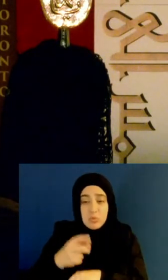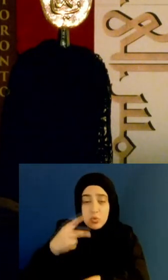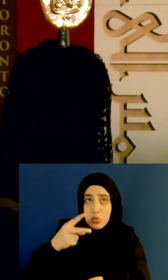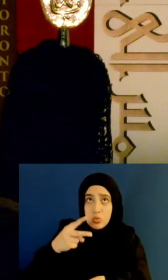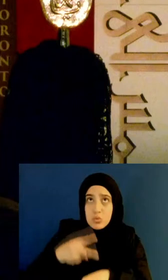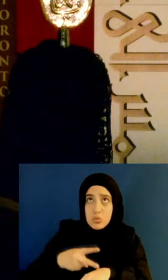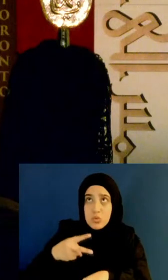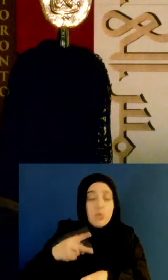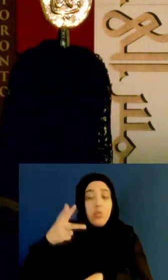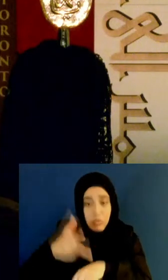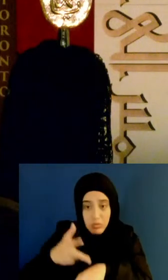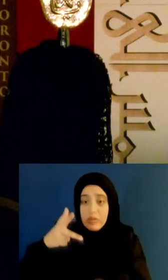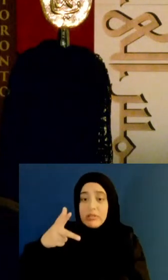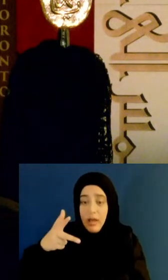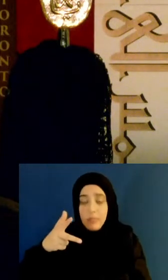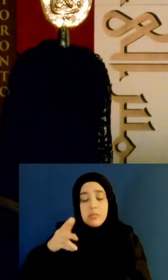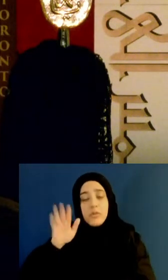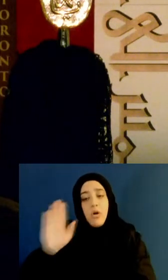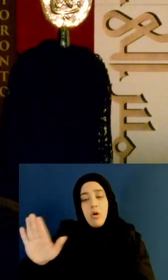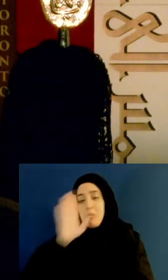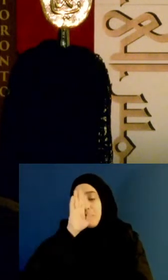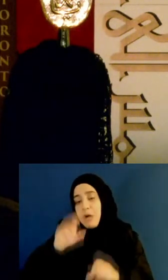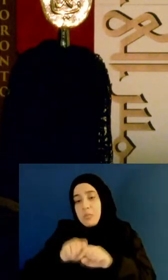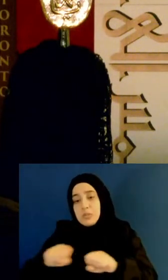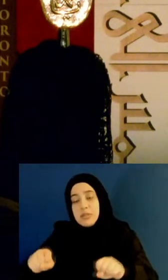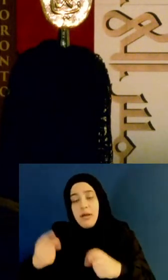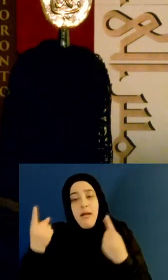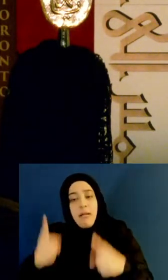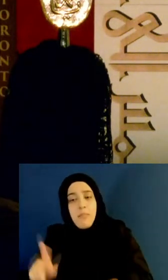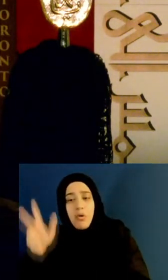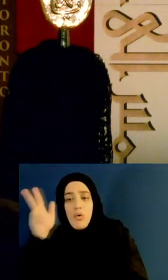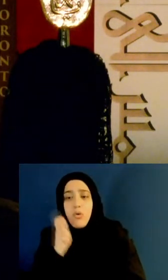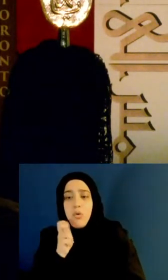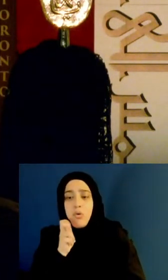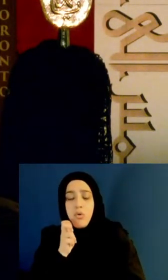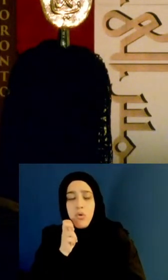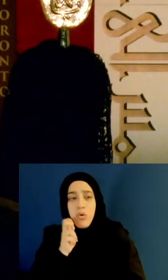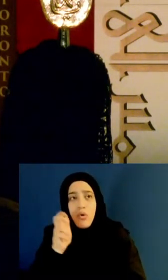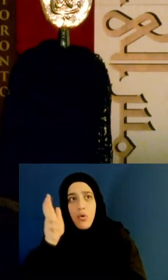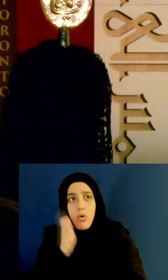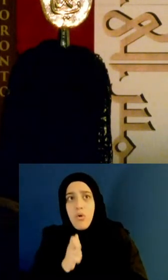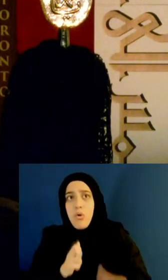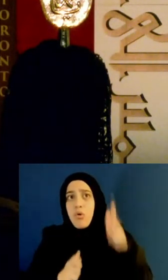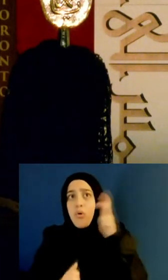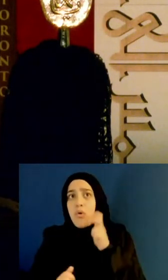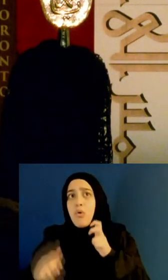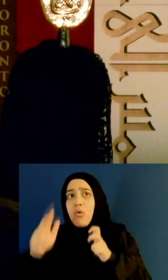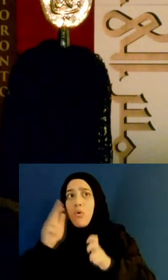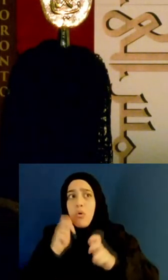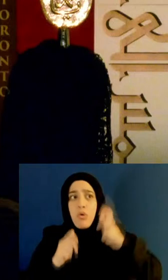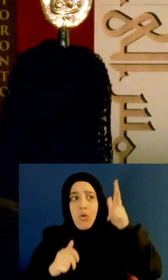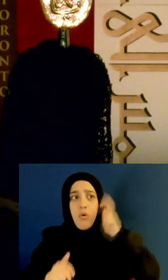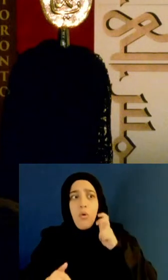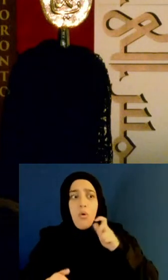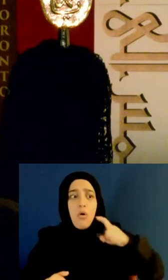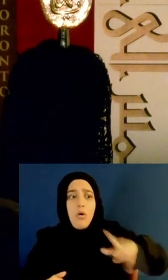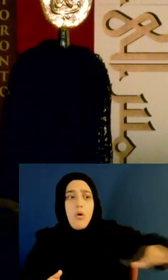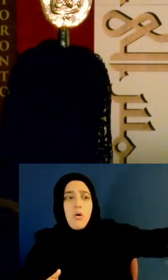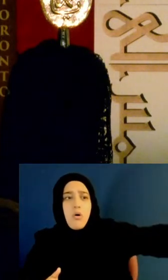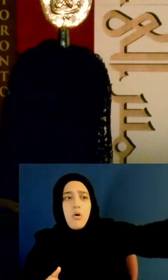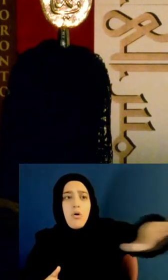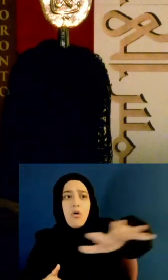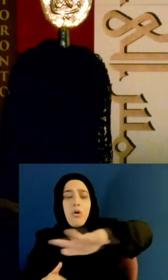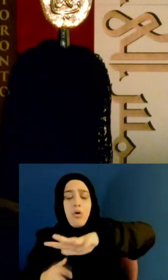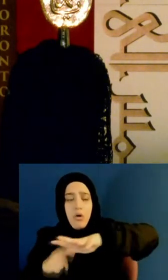there were three times where Imam al-Hussein heard the cry from the Maidan. The pain in the cry